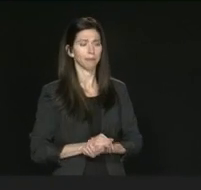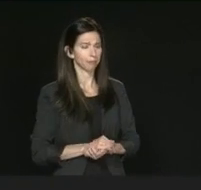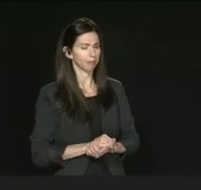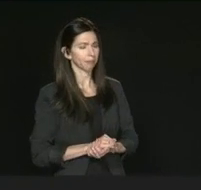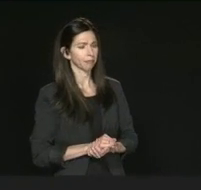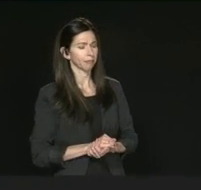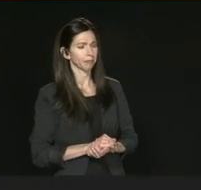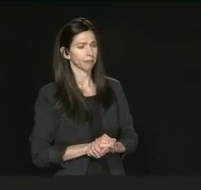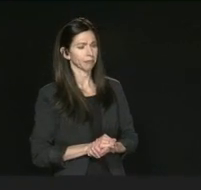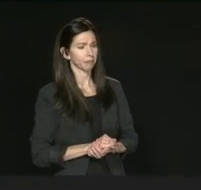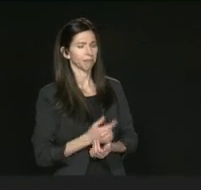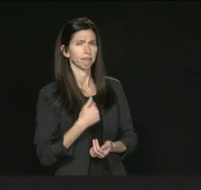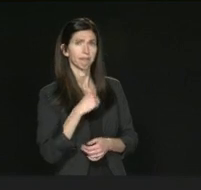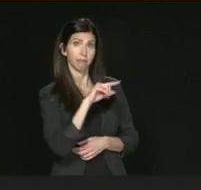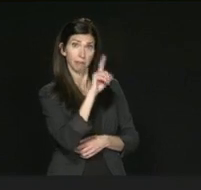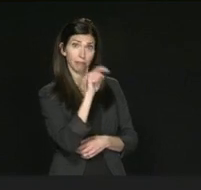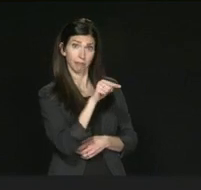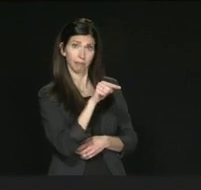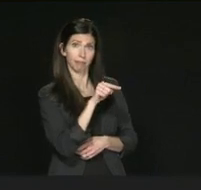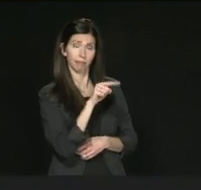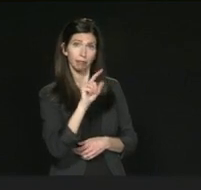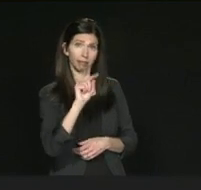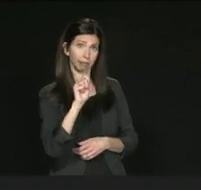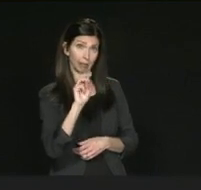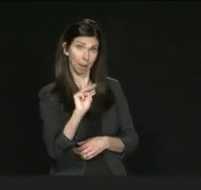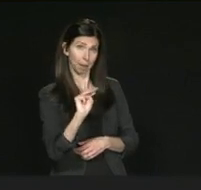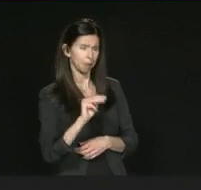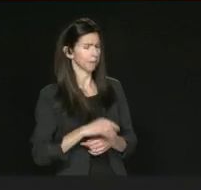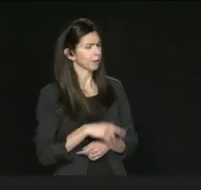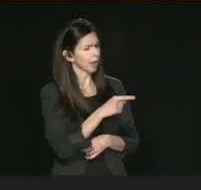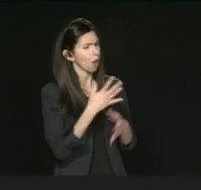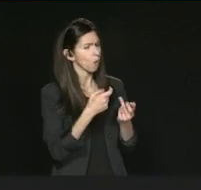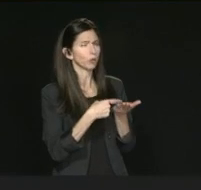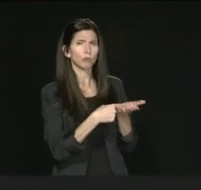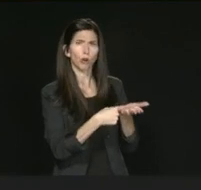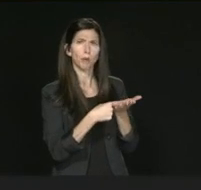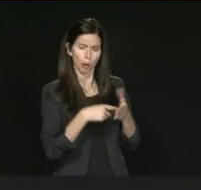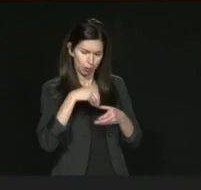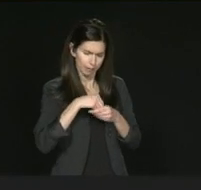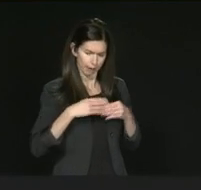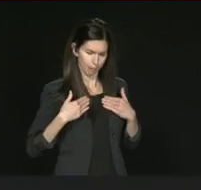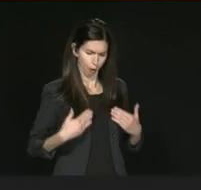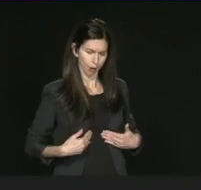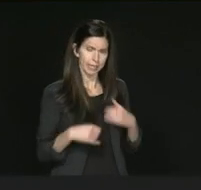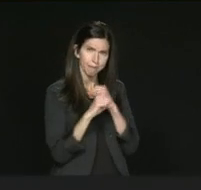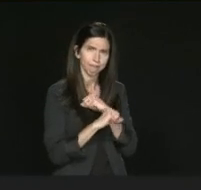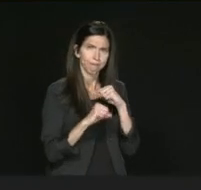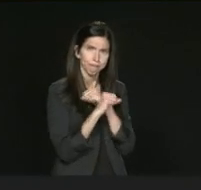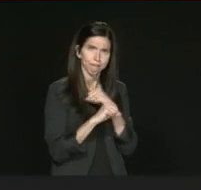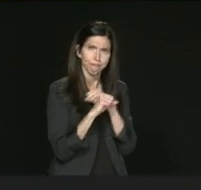systems. What happens to our immune systems when we are isolated?